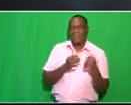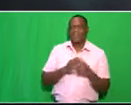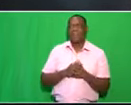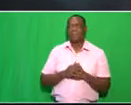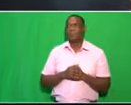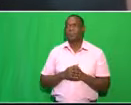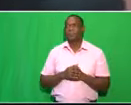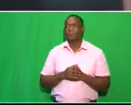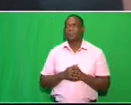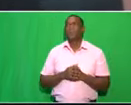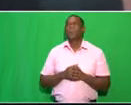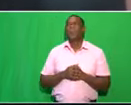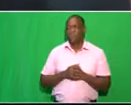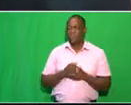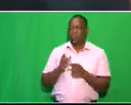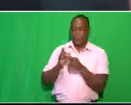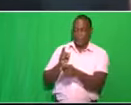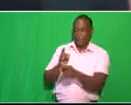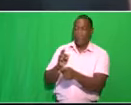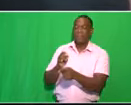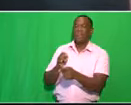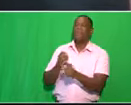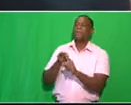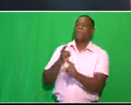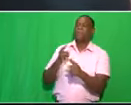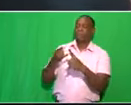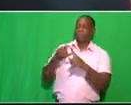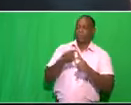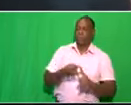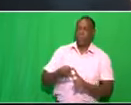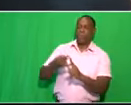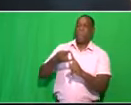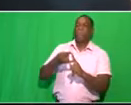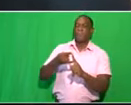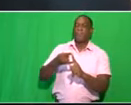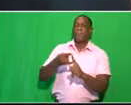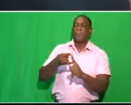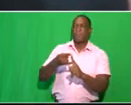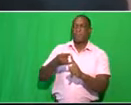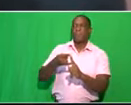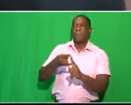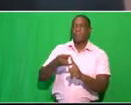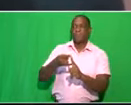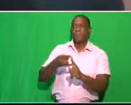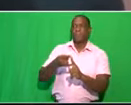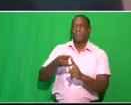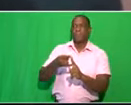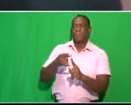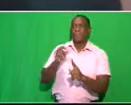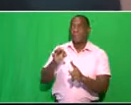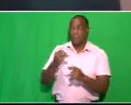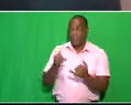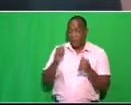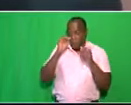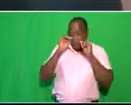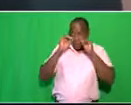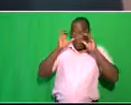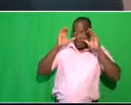Mr. Rochford is joining us via Zoom, and for those of us, if you just woke up,